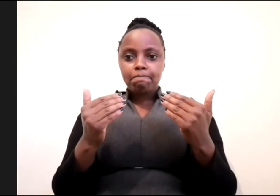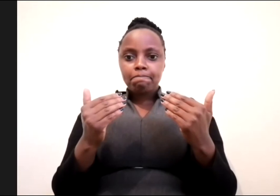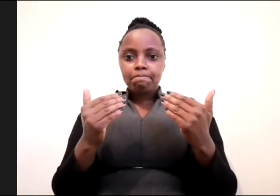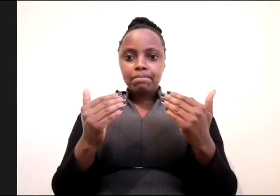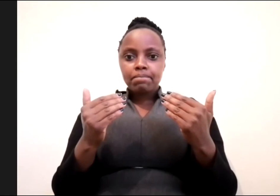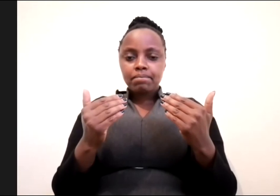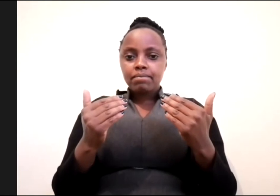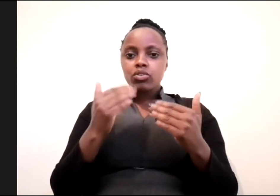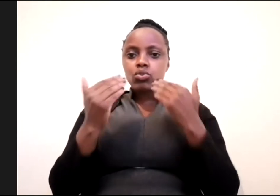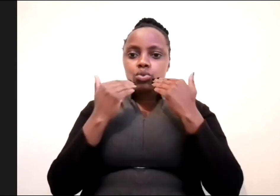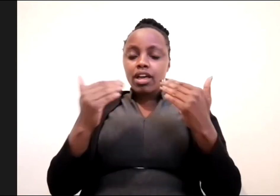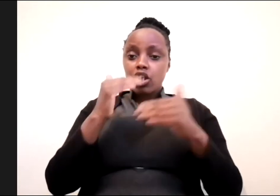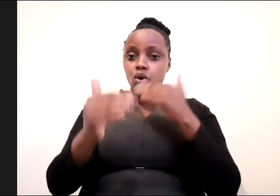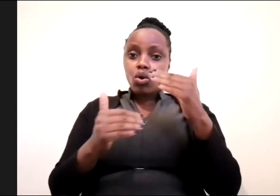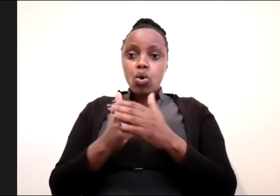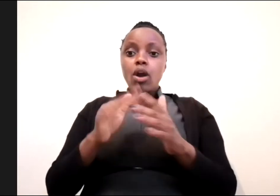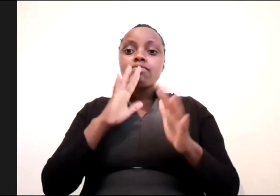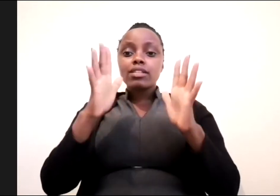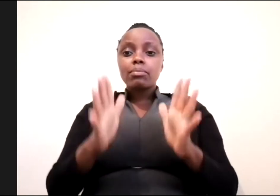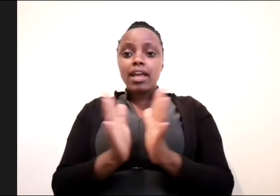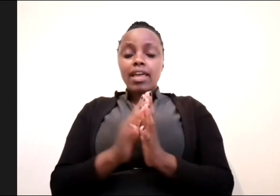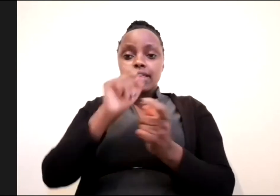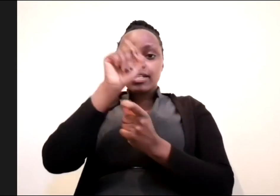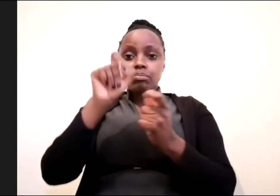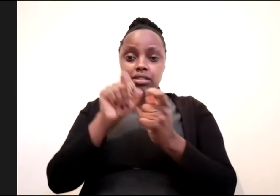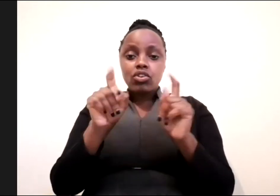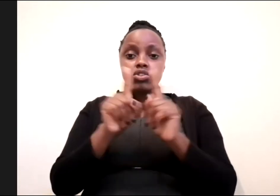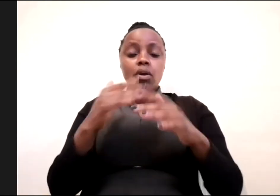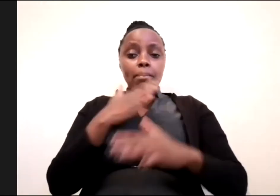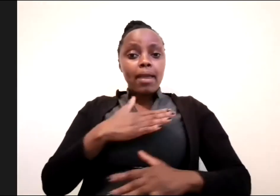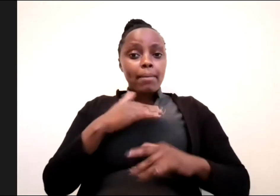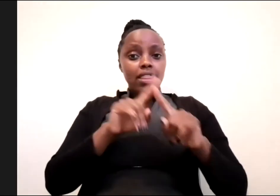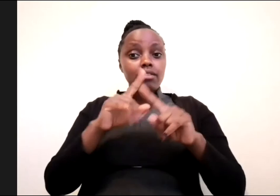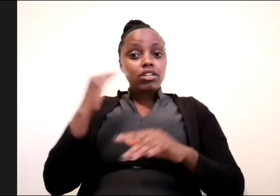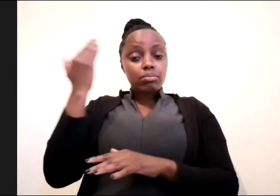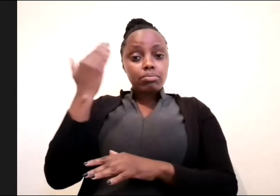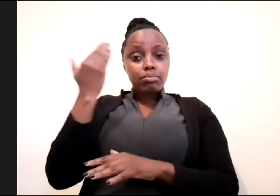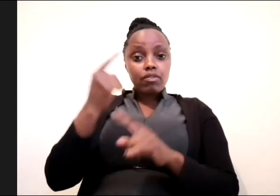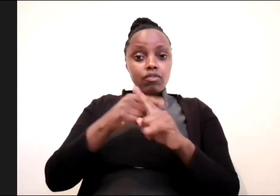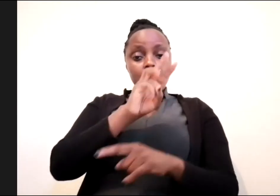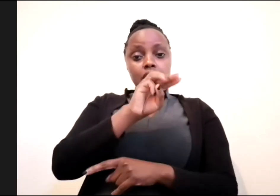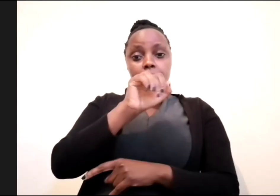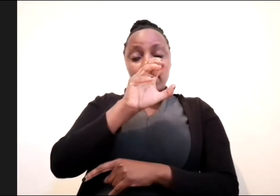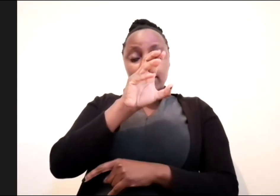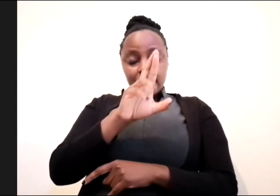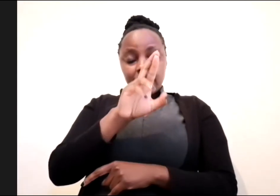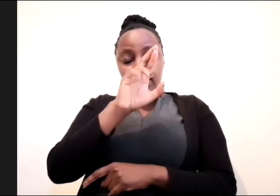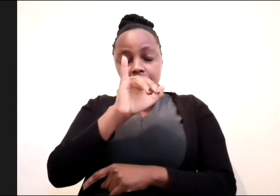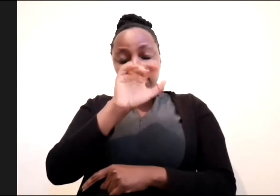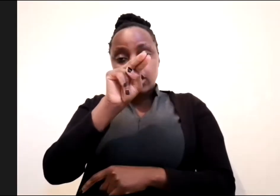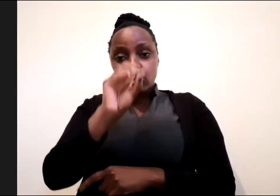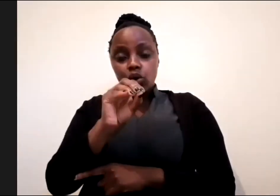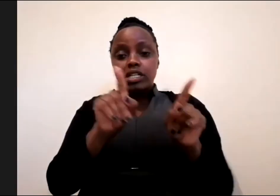all the speakers, and in particular also, I really appreciated the presentation of Michel Reynaud, which finally goes into